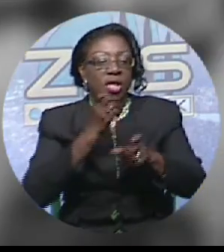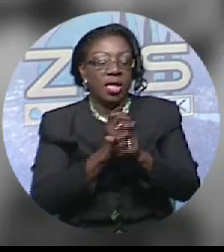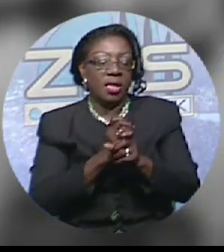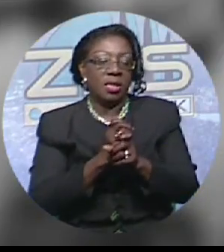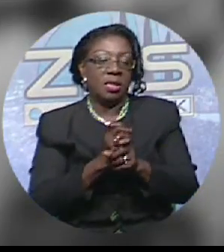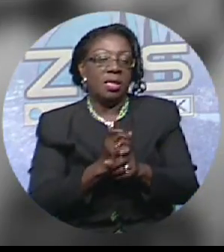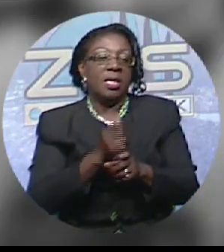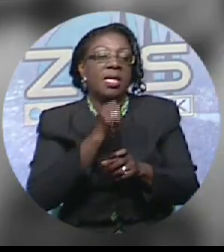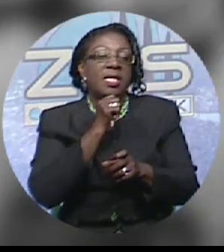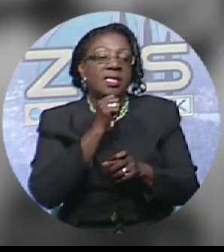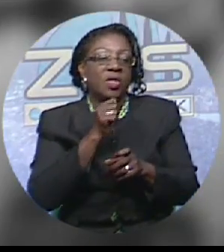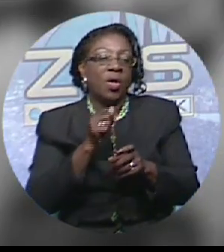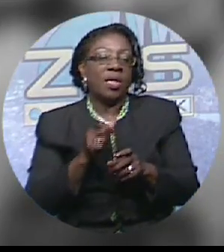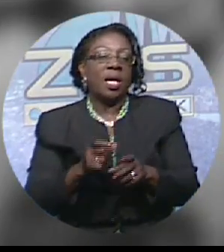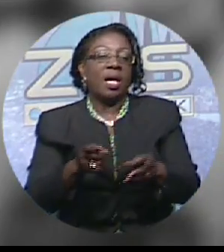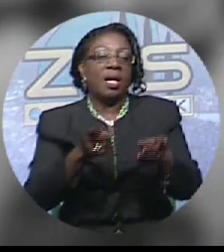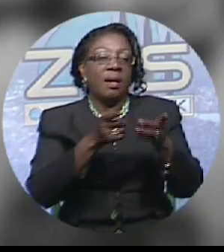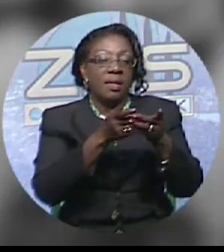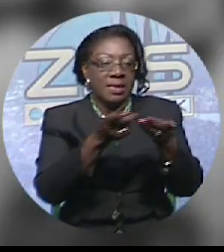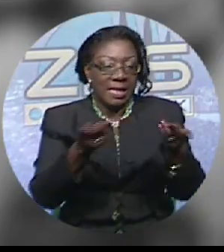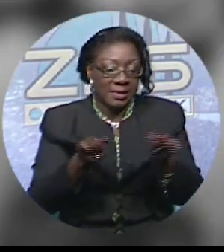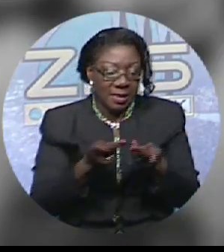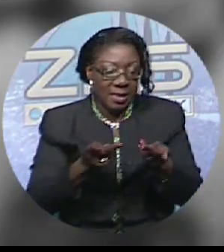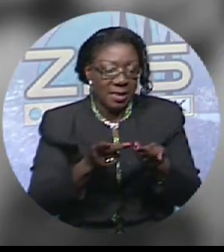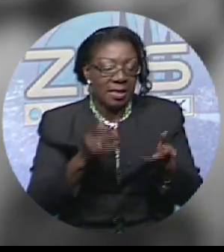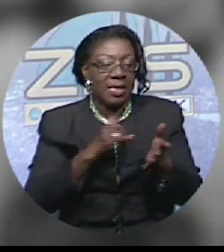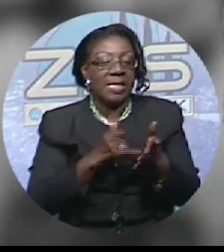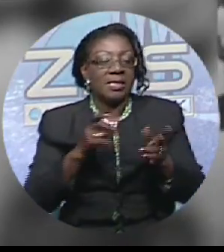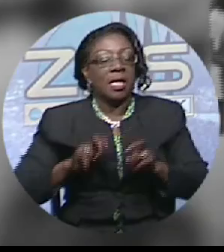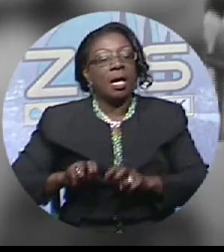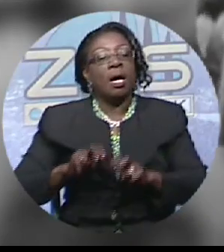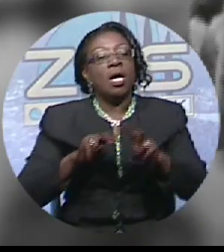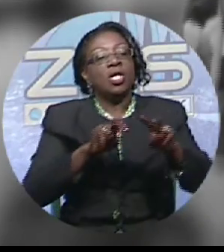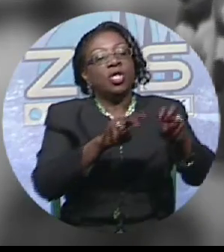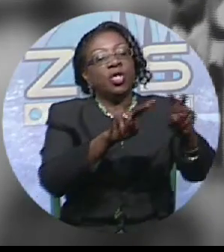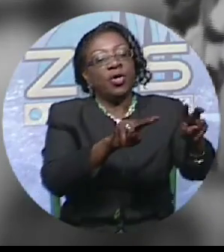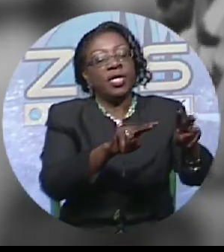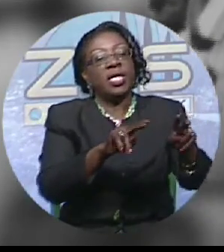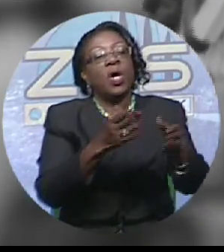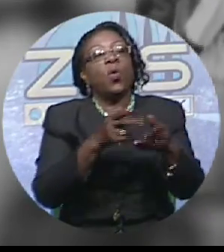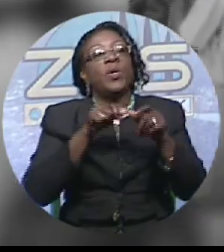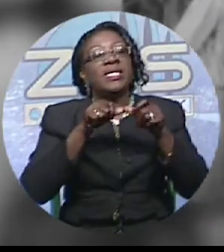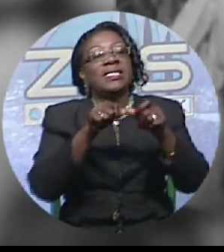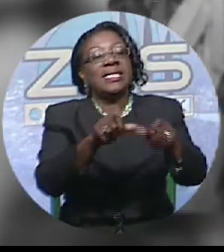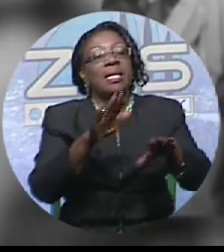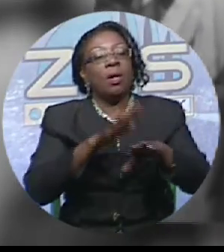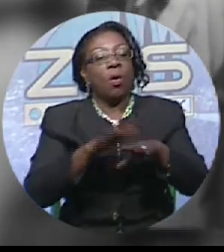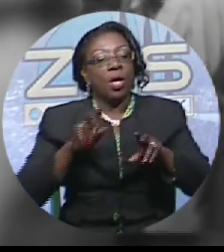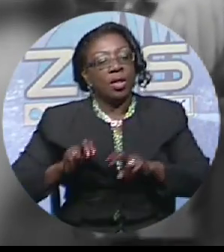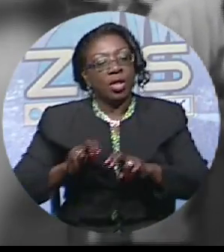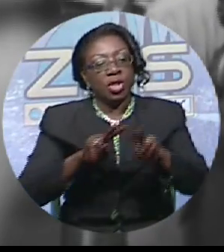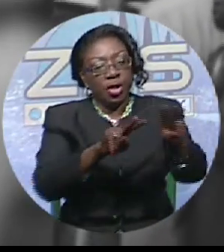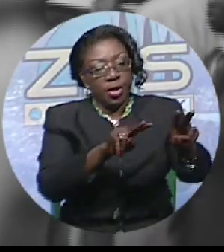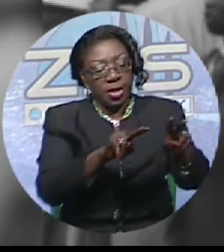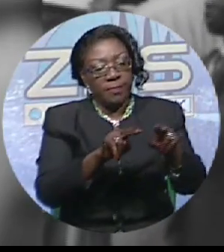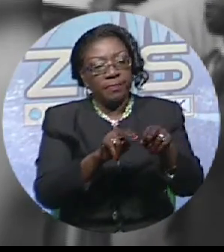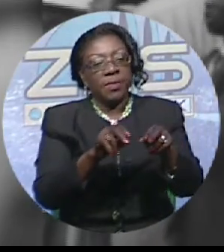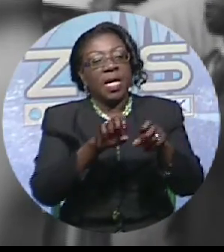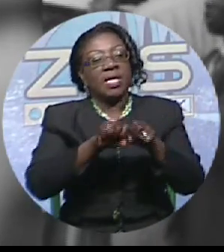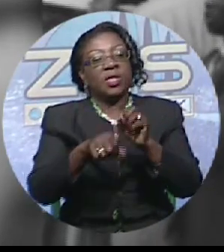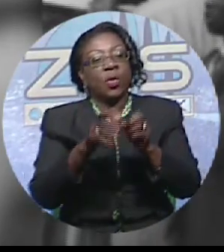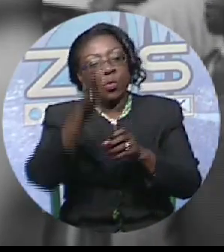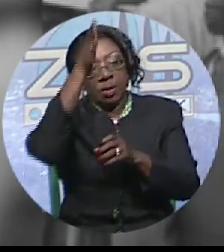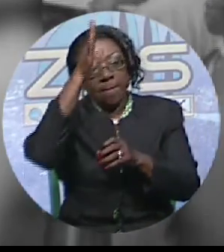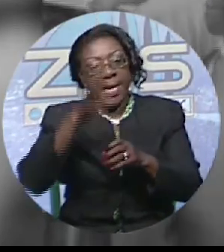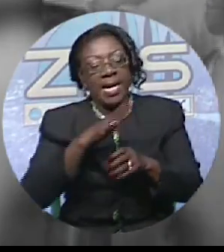It's not a destination. It's a journey, and we're still on the journey. As long as we're alive, we're on that journey. And so the men and